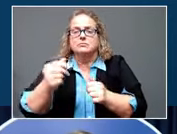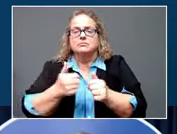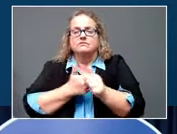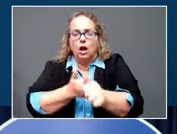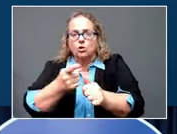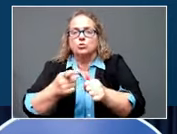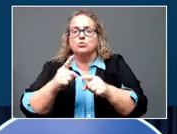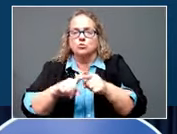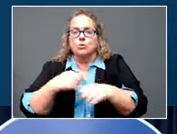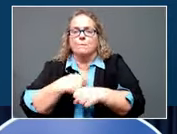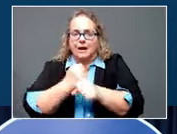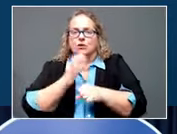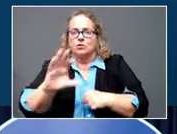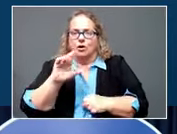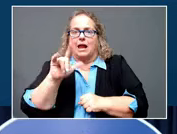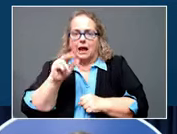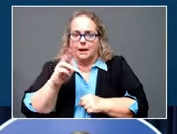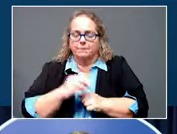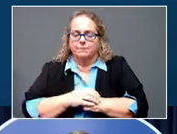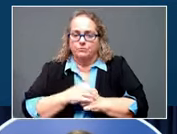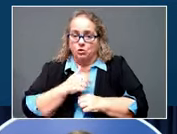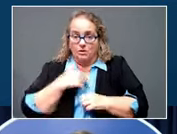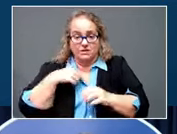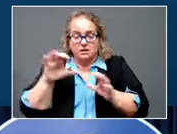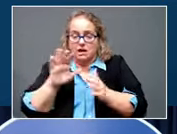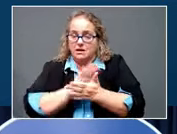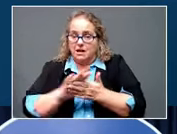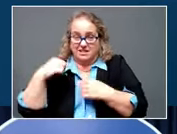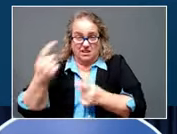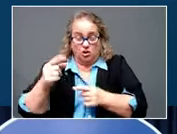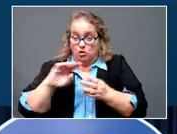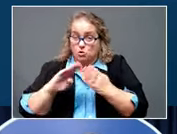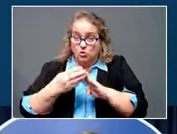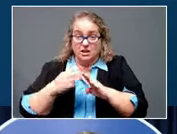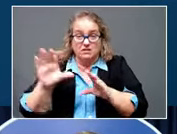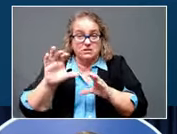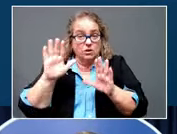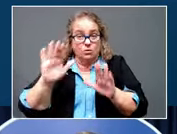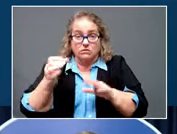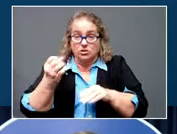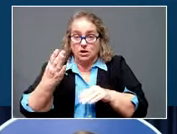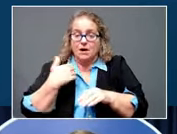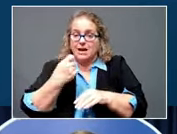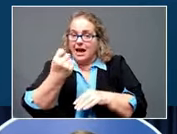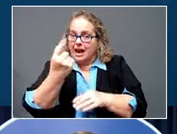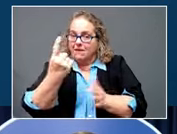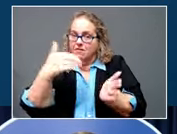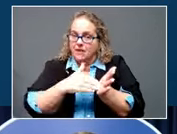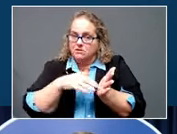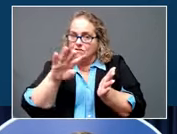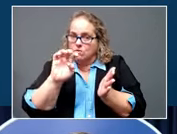community, and the rest a pretty good job. We have 11,400 validated registrants, and that number will